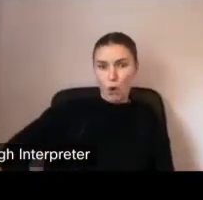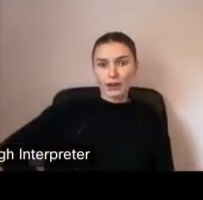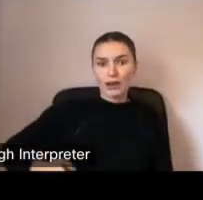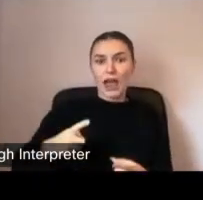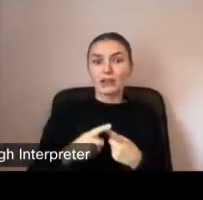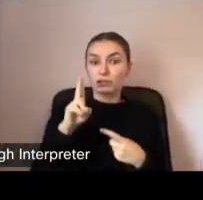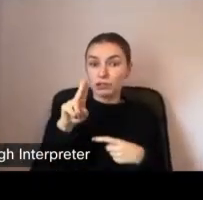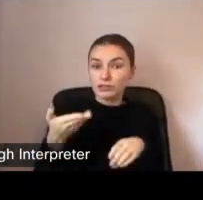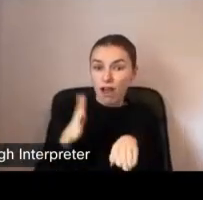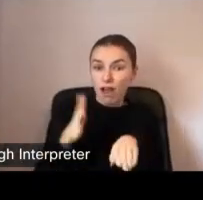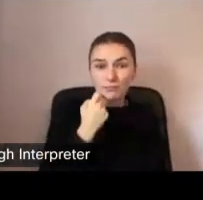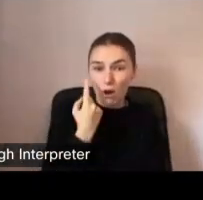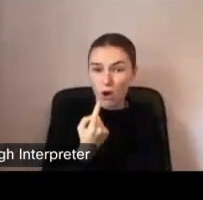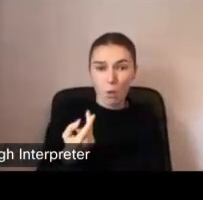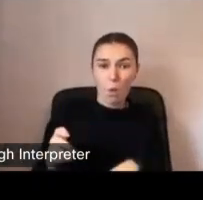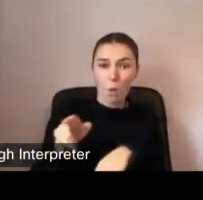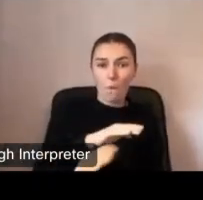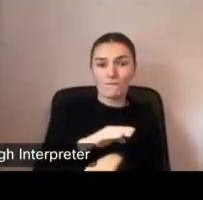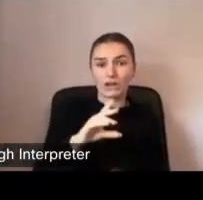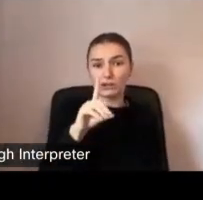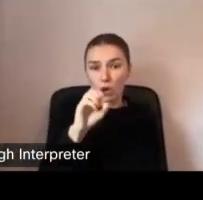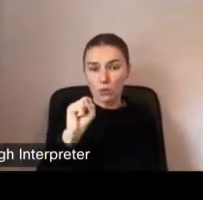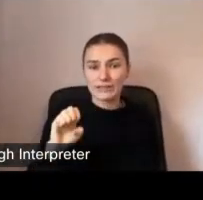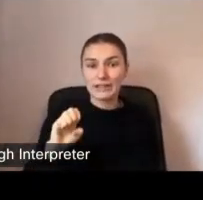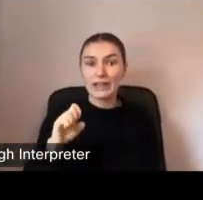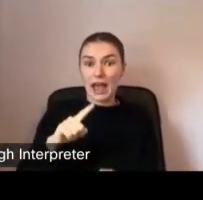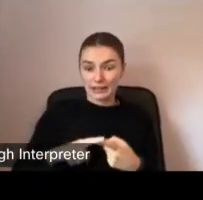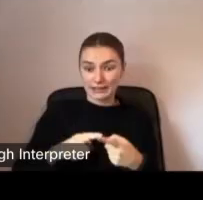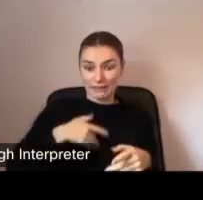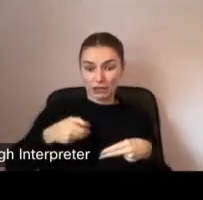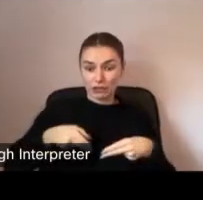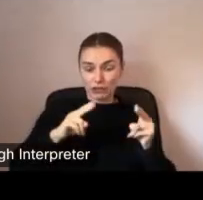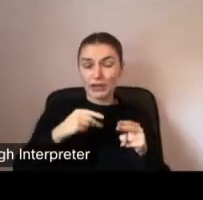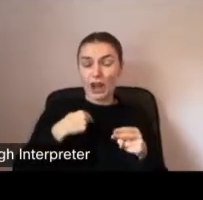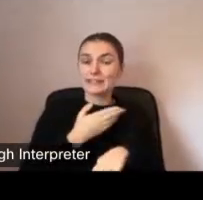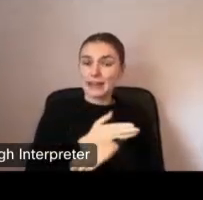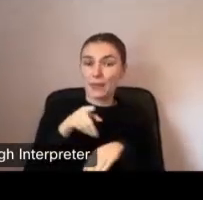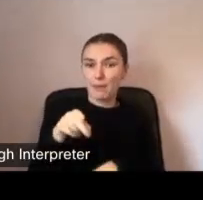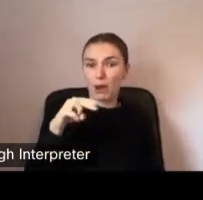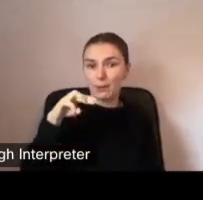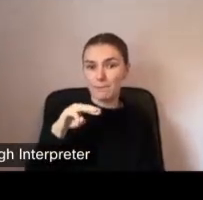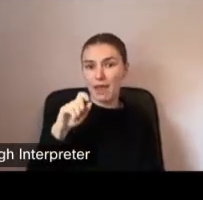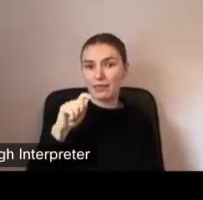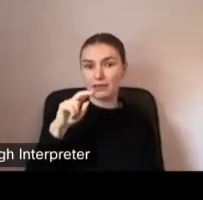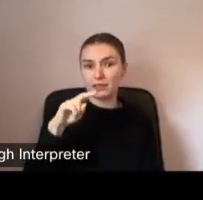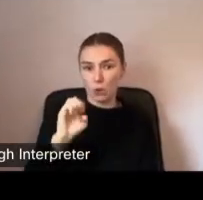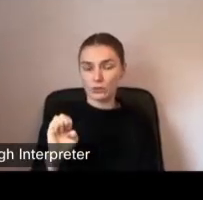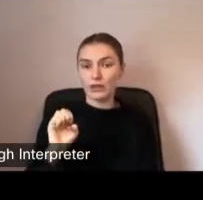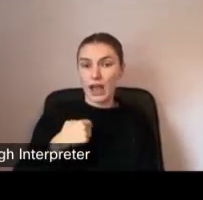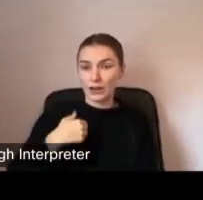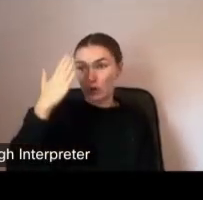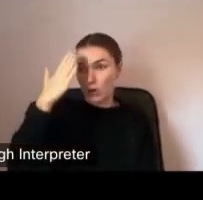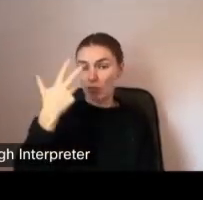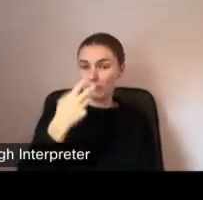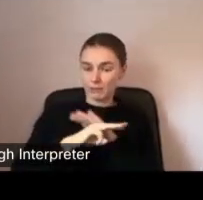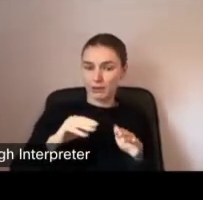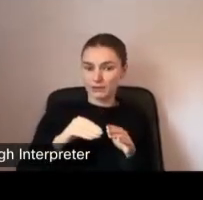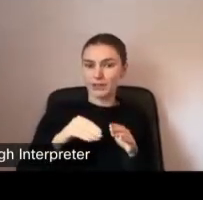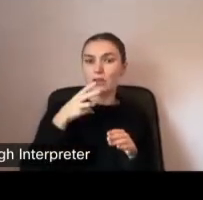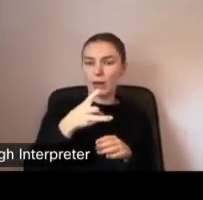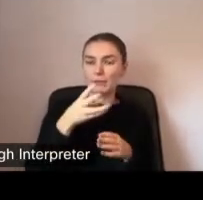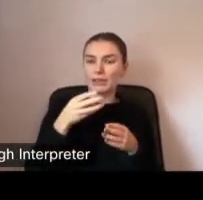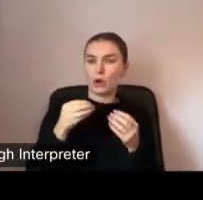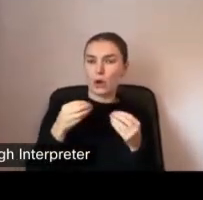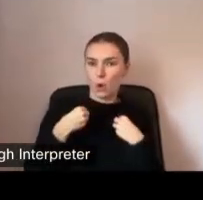tomorrow, who's living on the streets, and I start them on methadone, and I know that in 3 months they'll be in their own accommodation. They won't have these medical